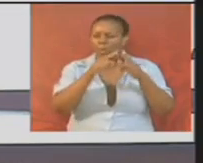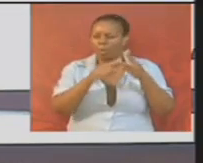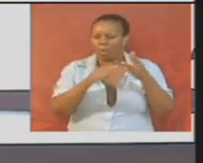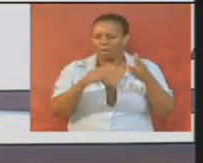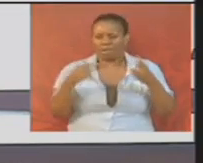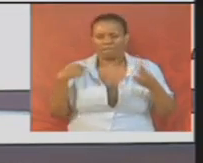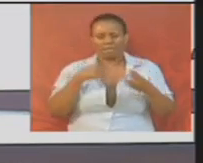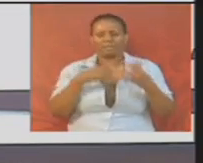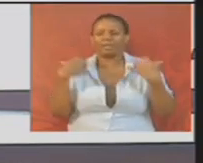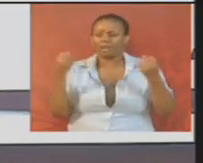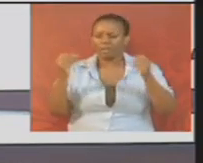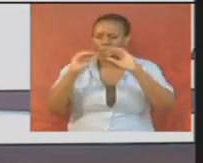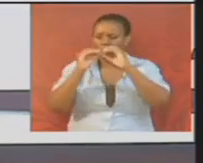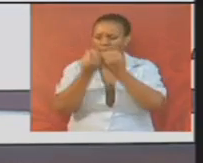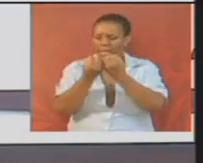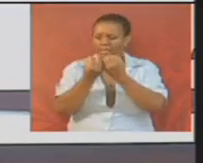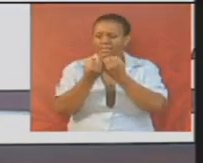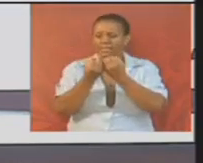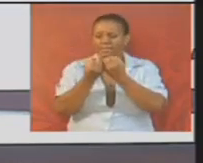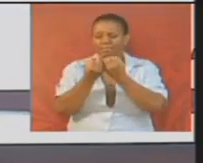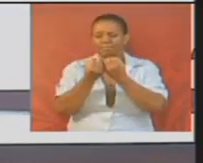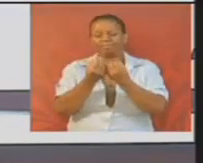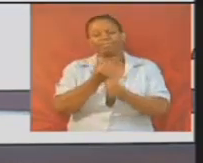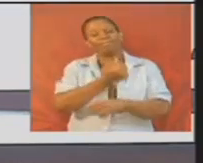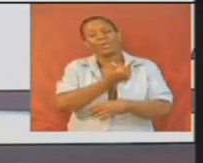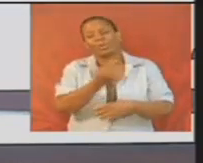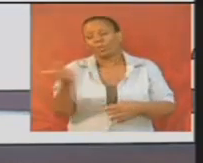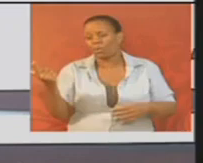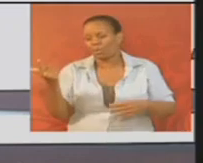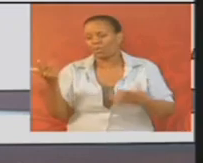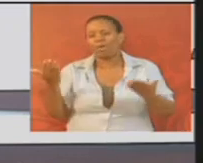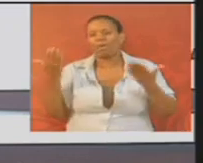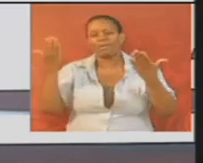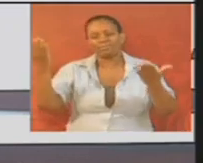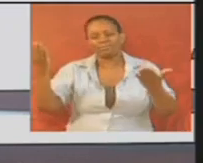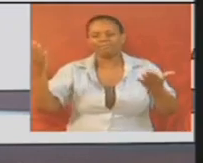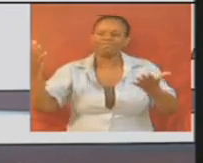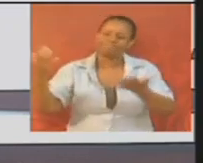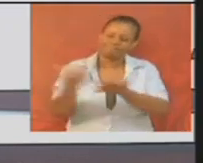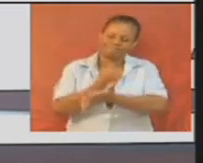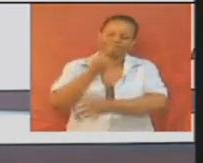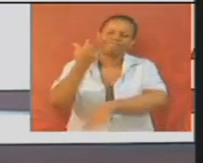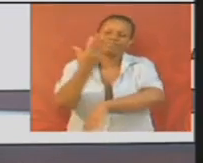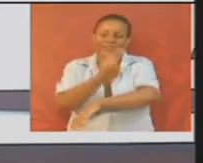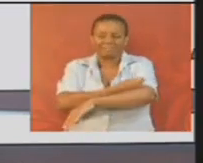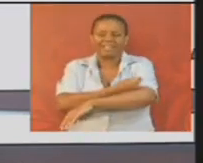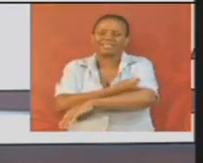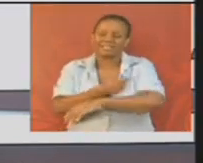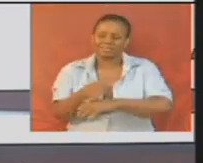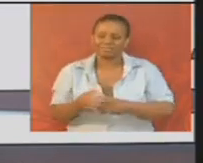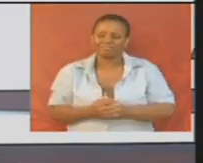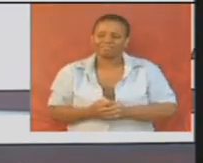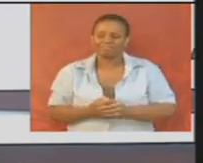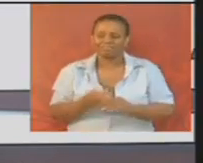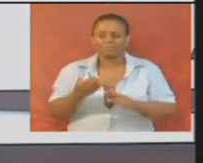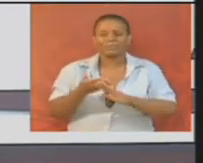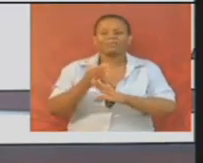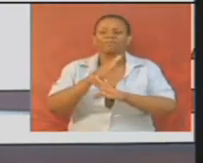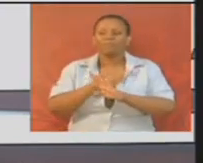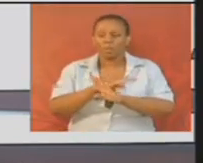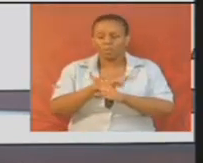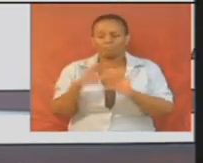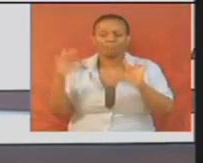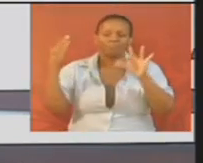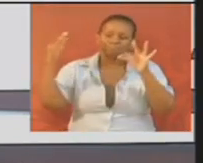organizations, all recommend vaccination. As I mentioned before, I have been in nursing for